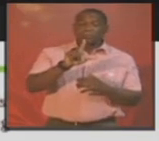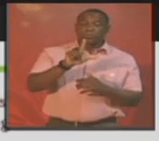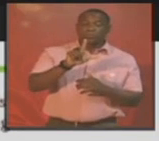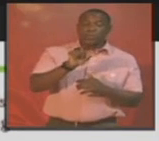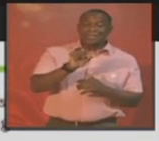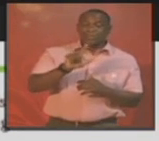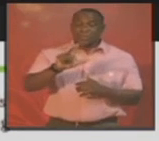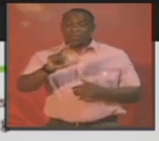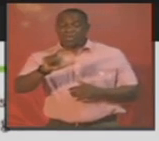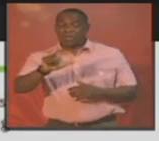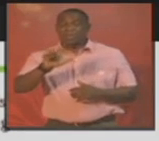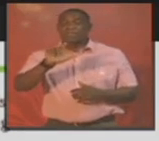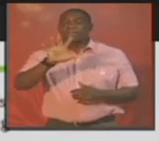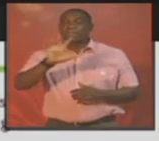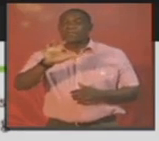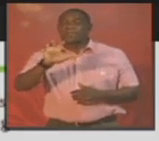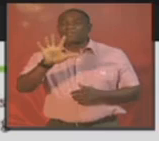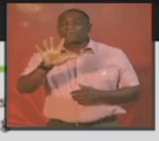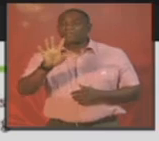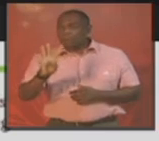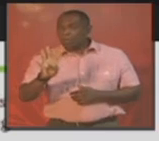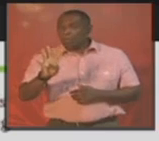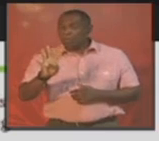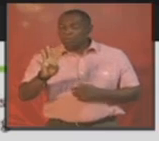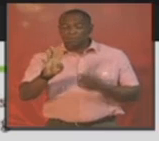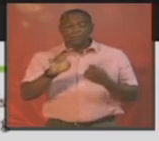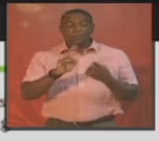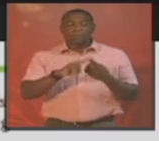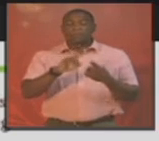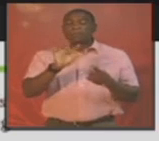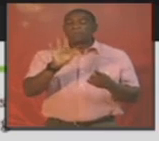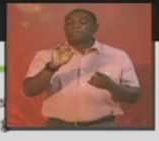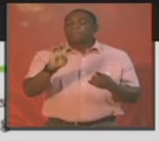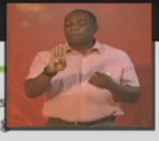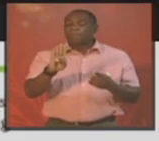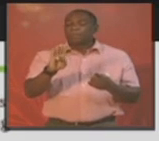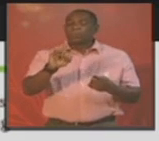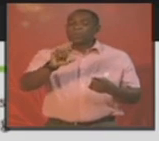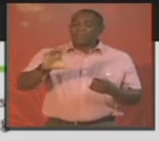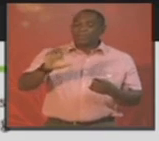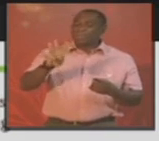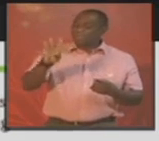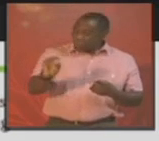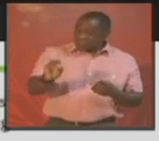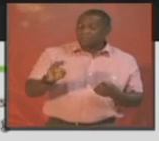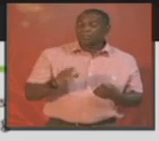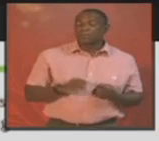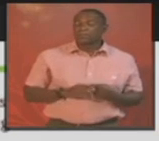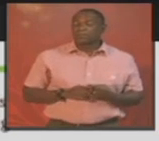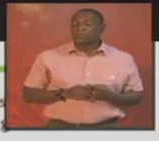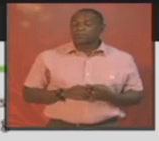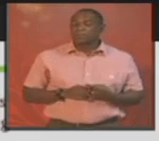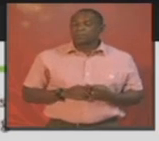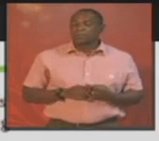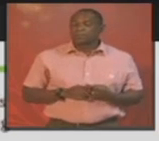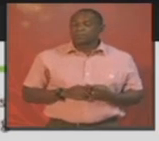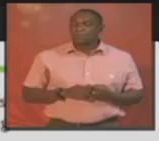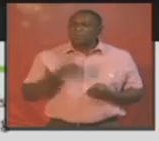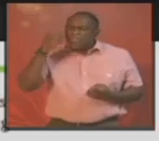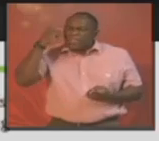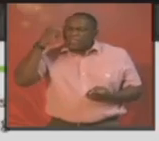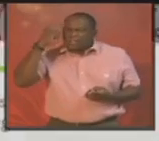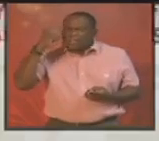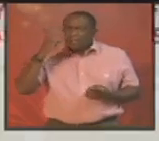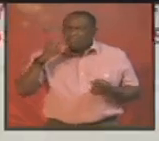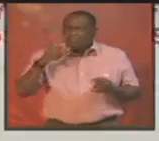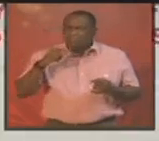cases. For February alone, 140 cases. So contextualize that with the